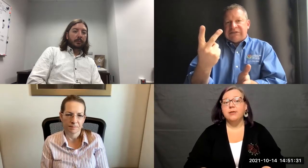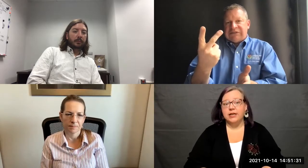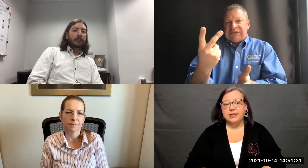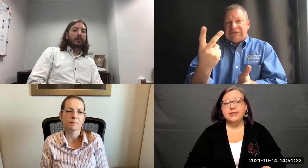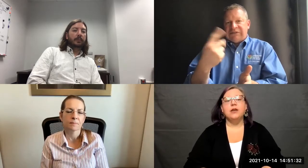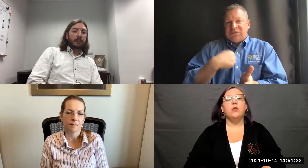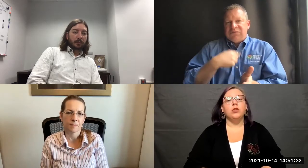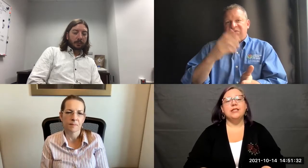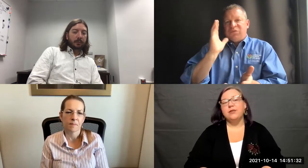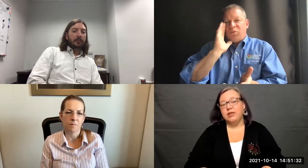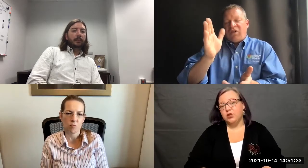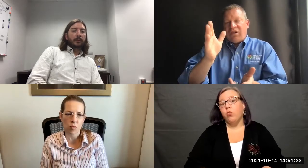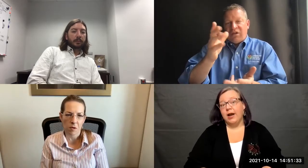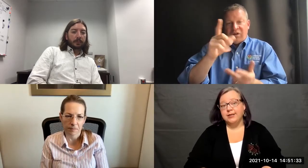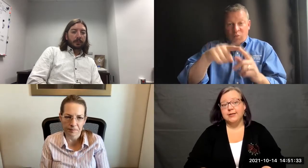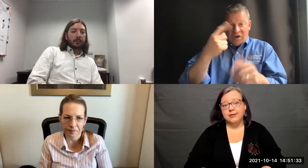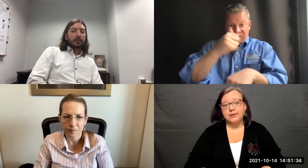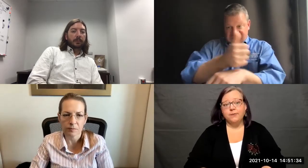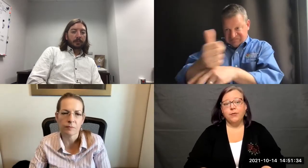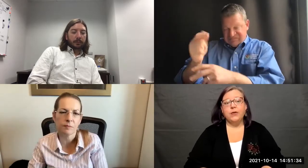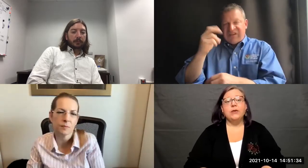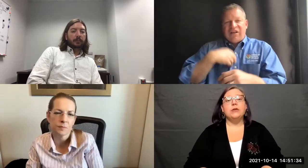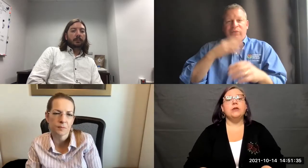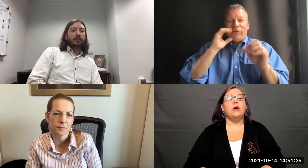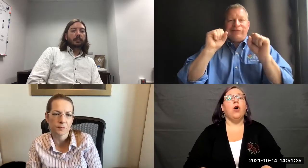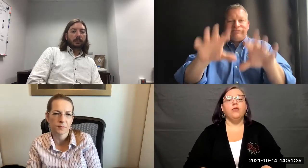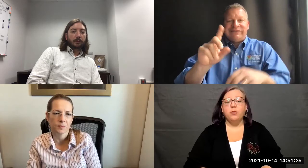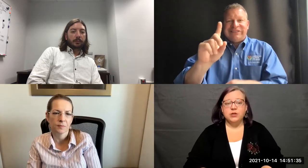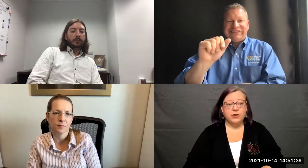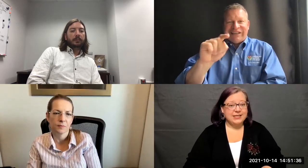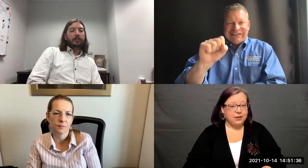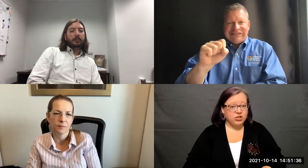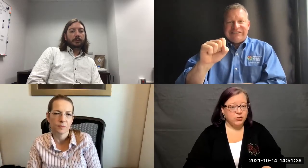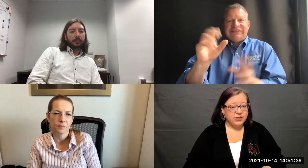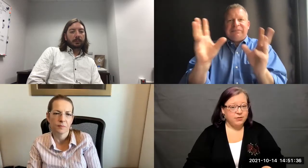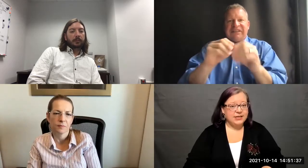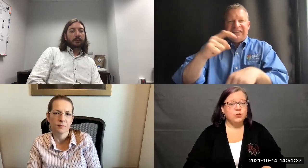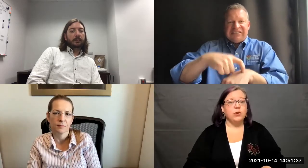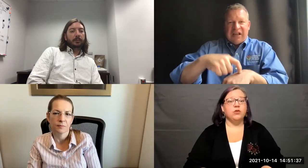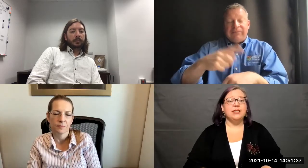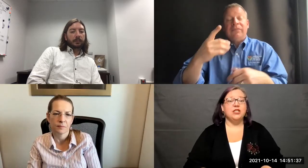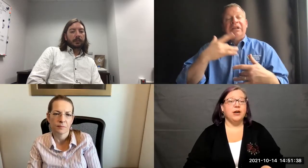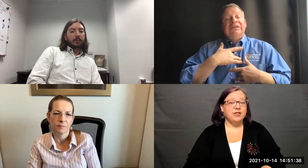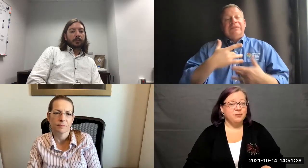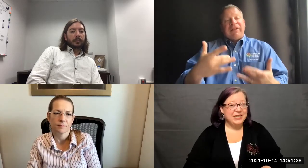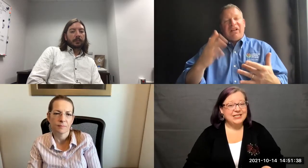3 committees will need to meet twice. Hopefully, once we establish those committees, we